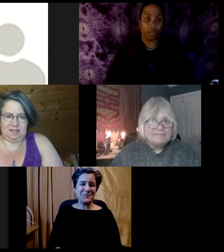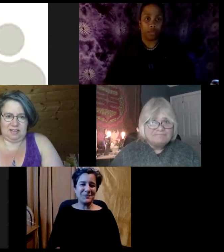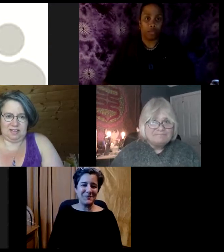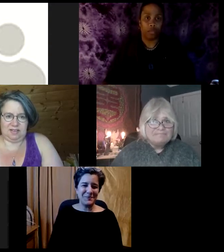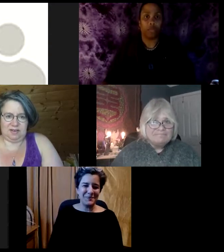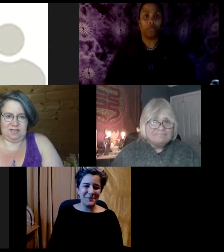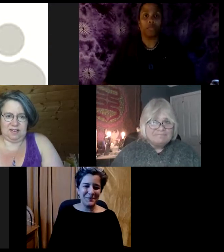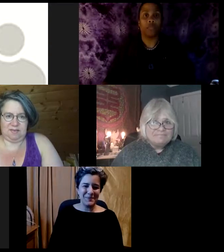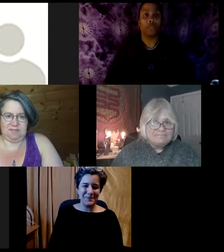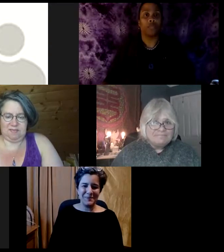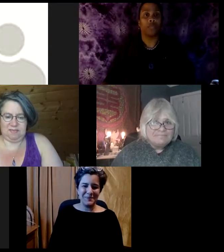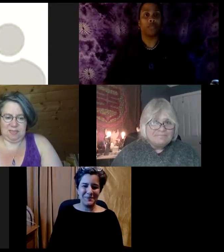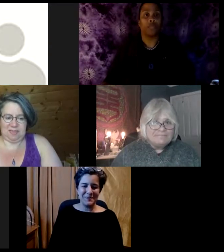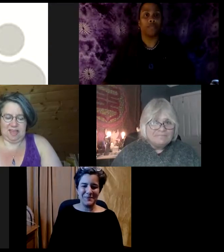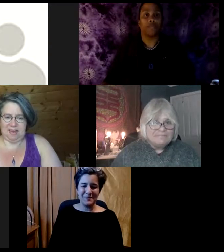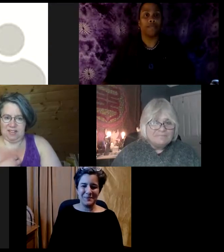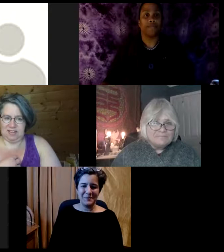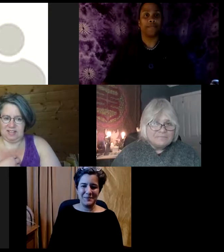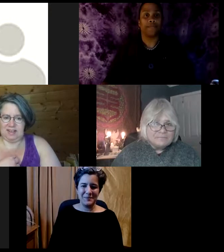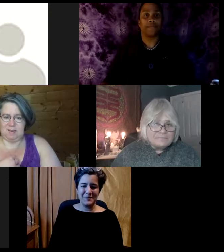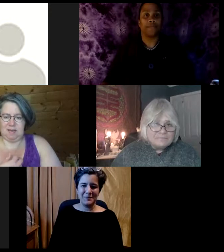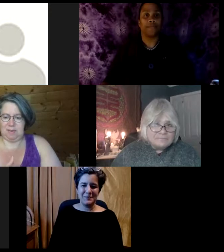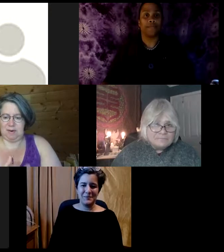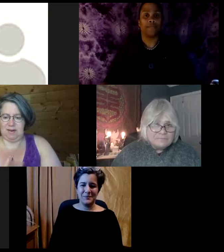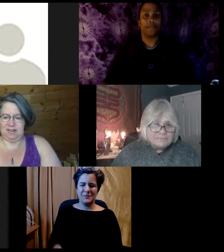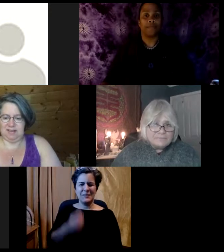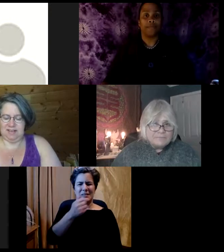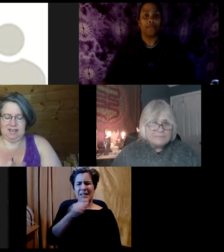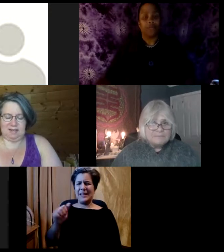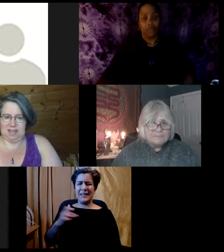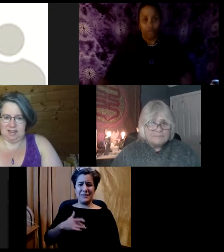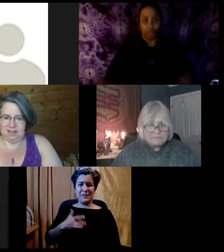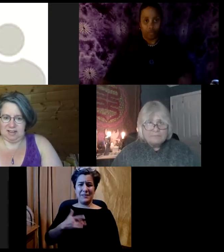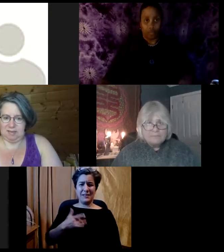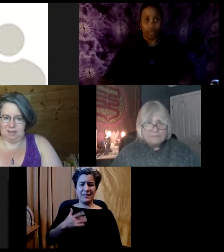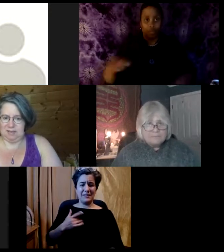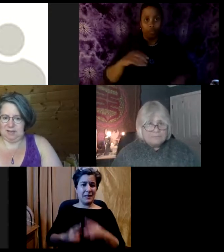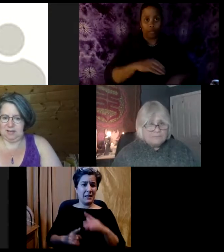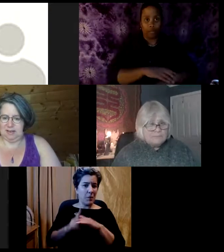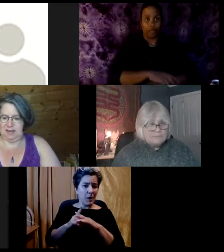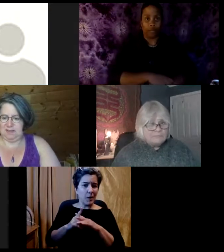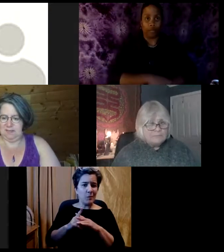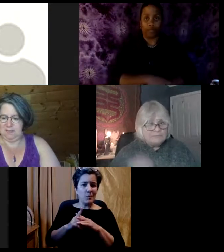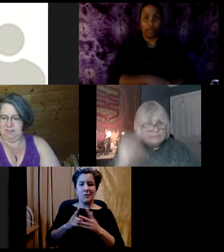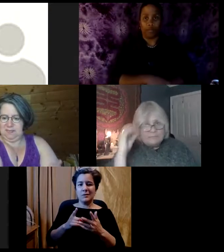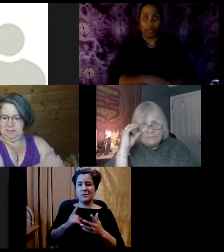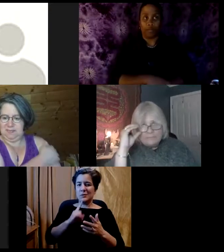Great, and I was just gonna say too, if yeah, any feelings that come up or just anything that comes up is totally